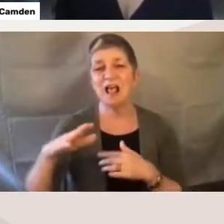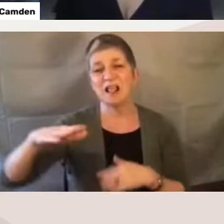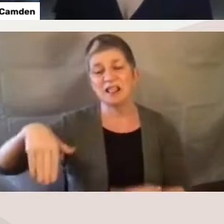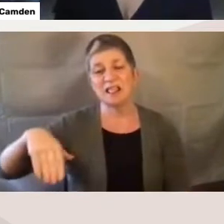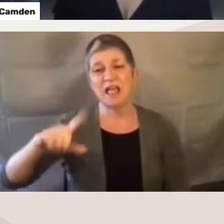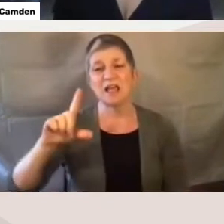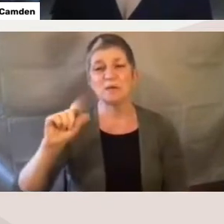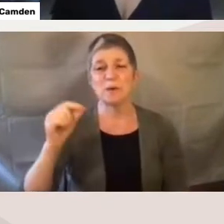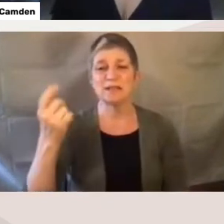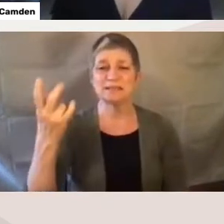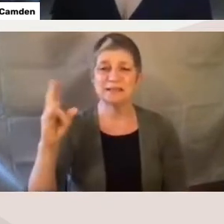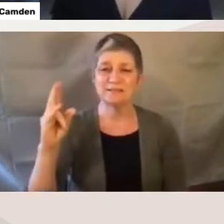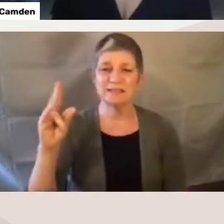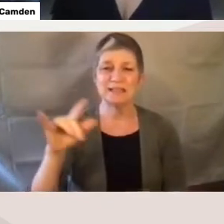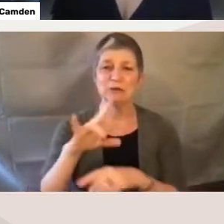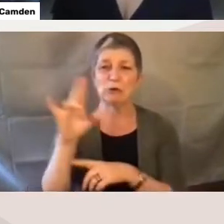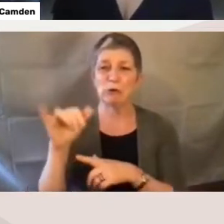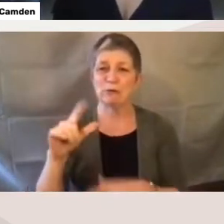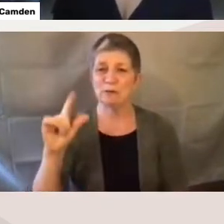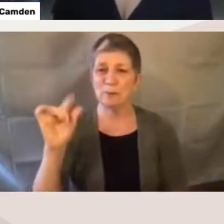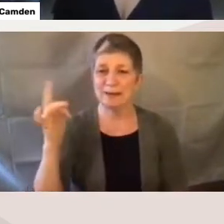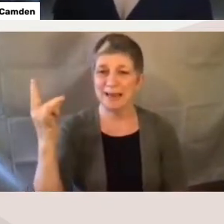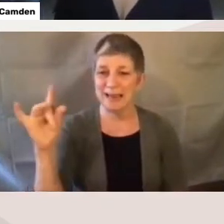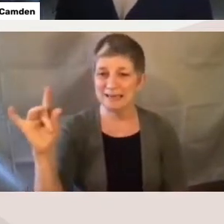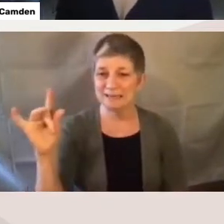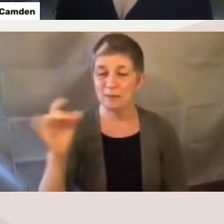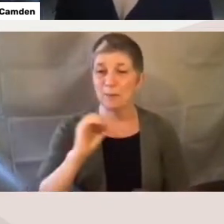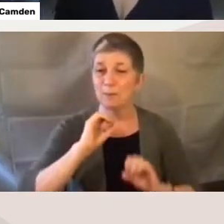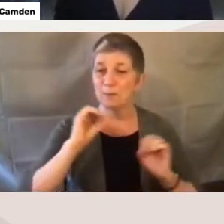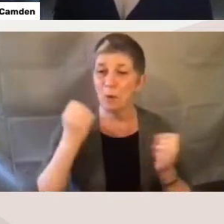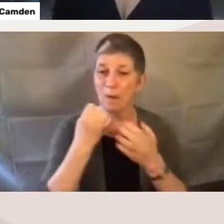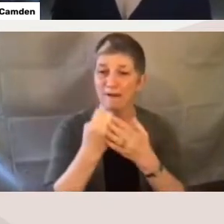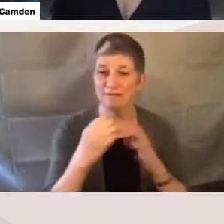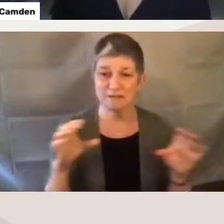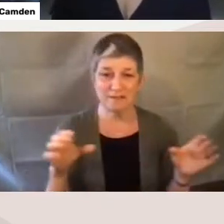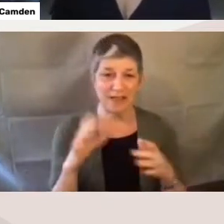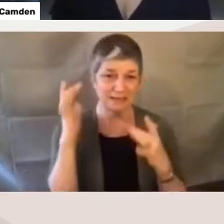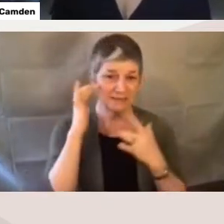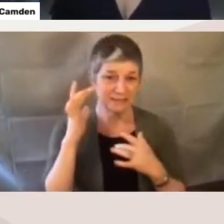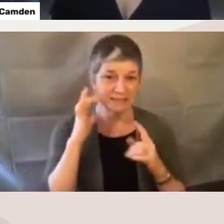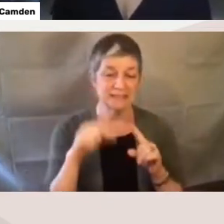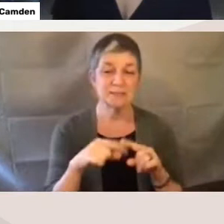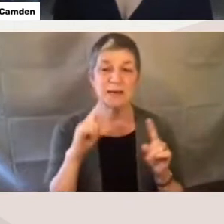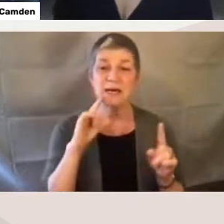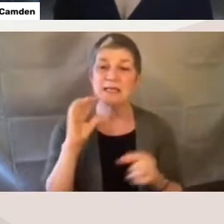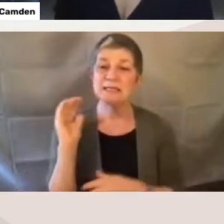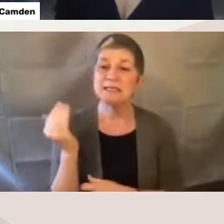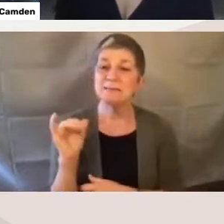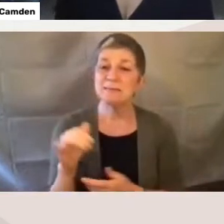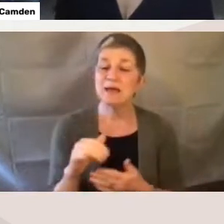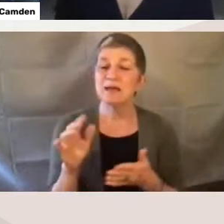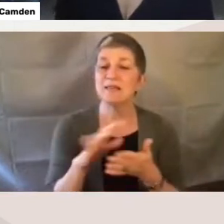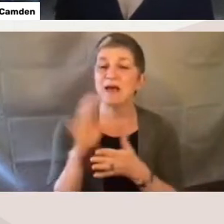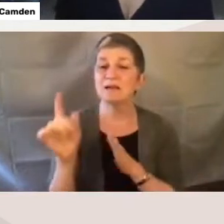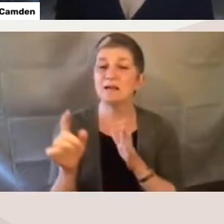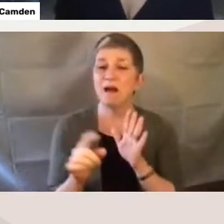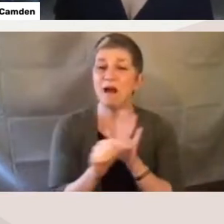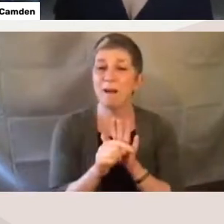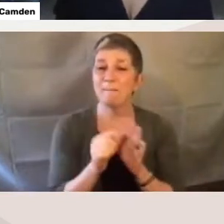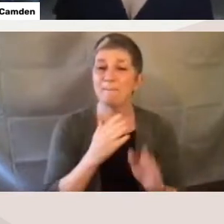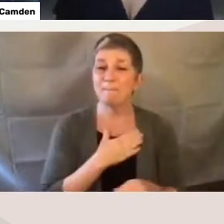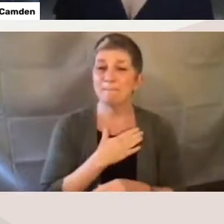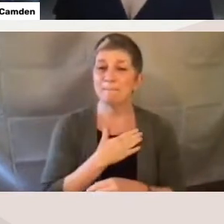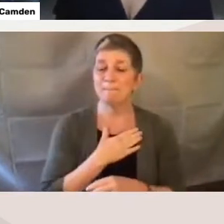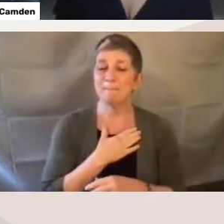2017, 2018, I was no evidence of active disease. But it seemed like at that time,